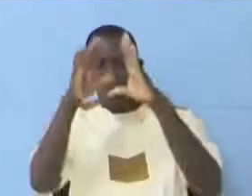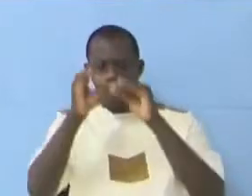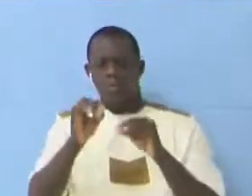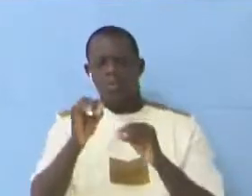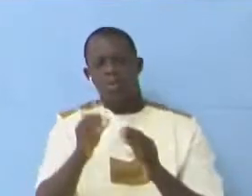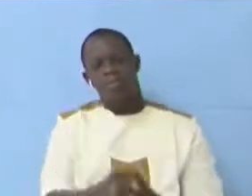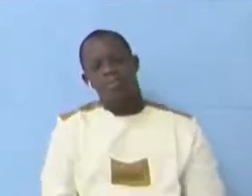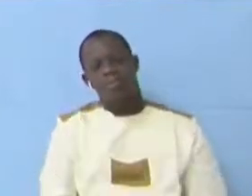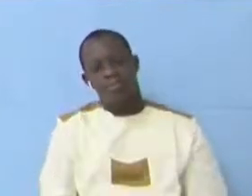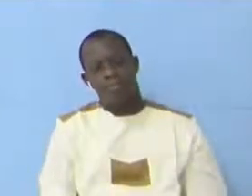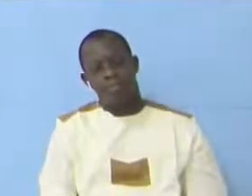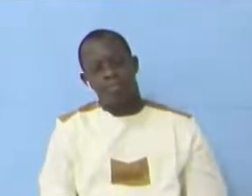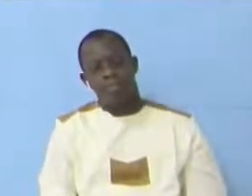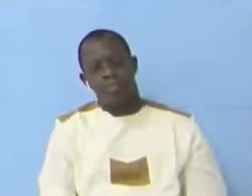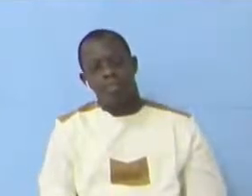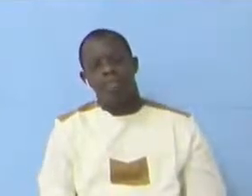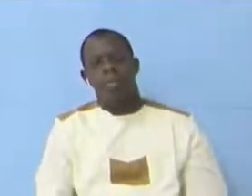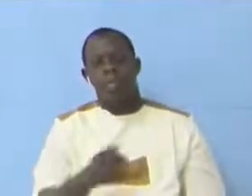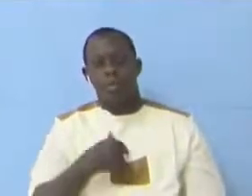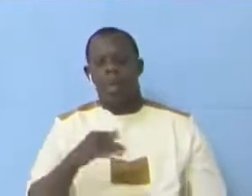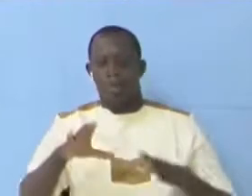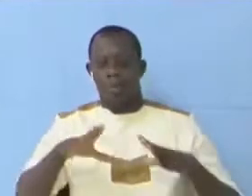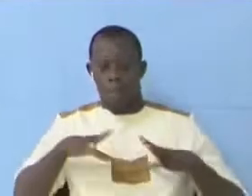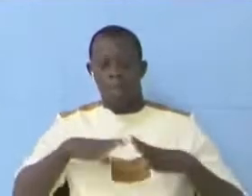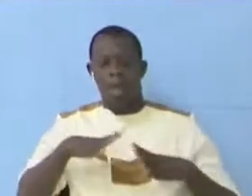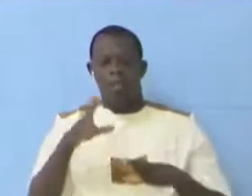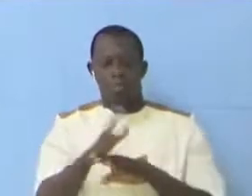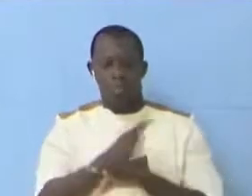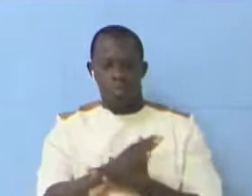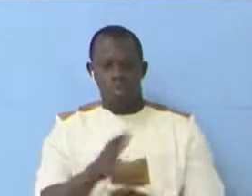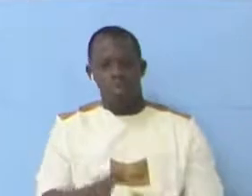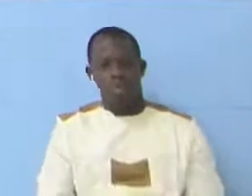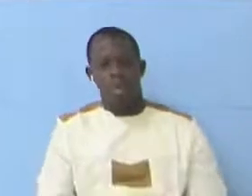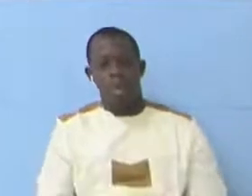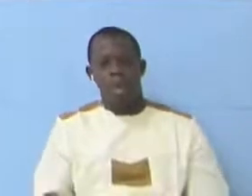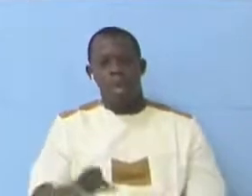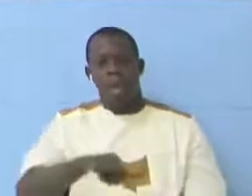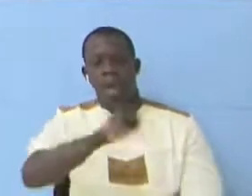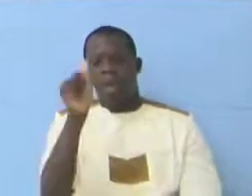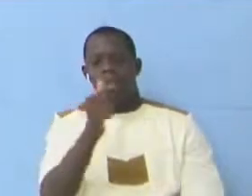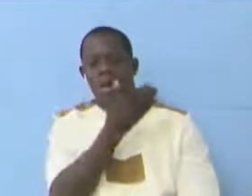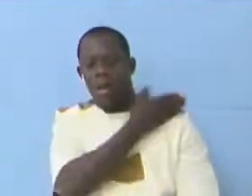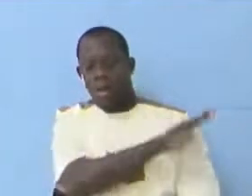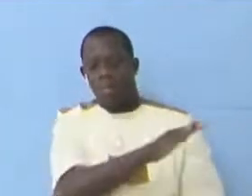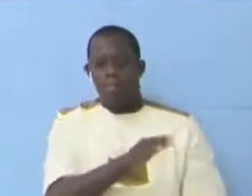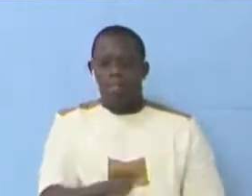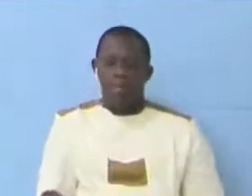"Gorgi, let's meet at the office." Then I just prepared and left.